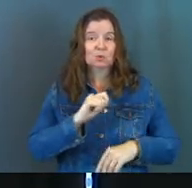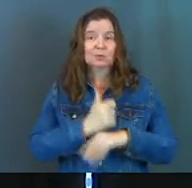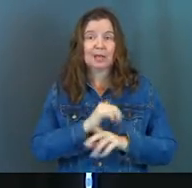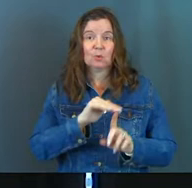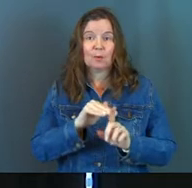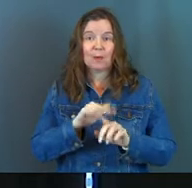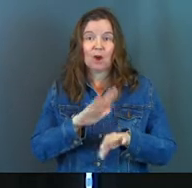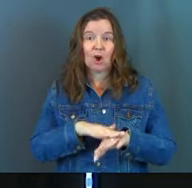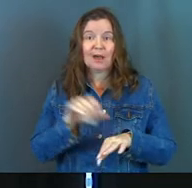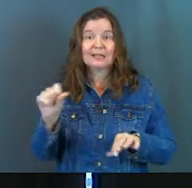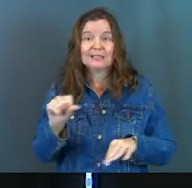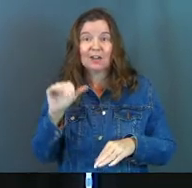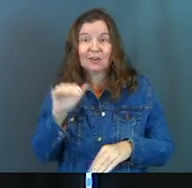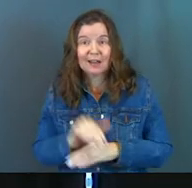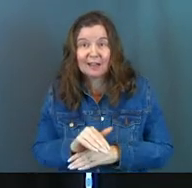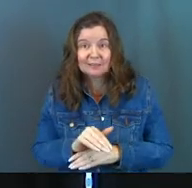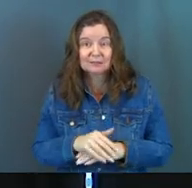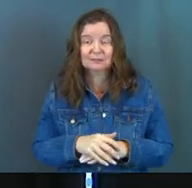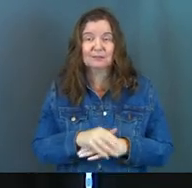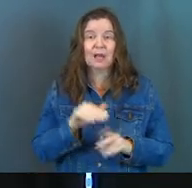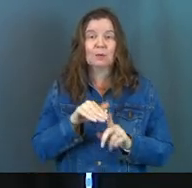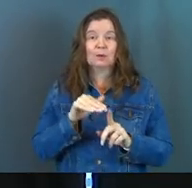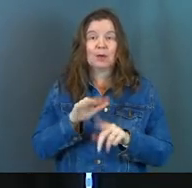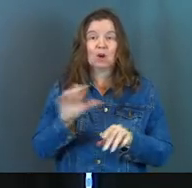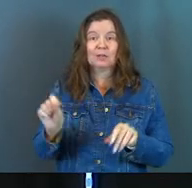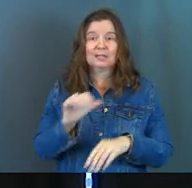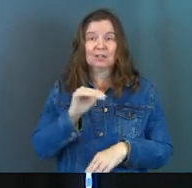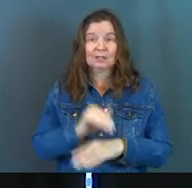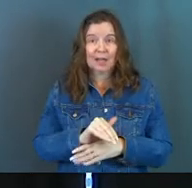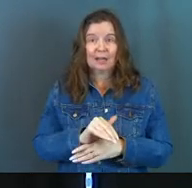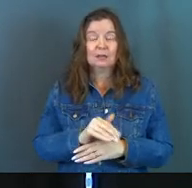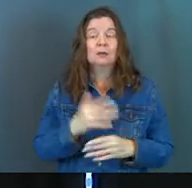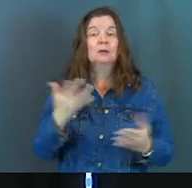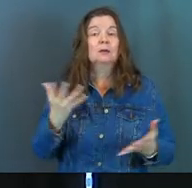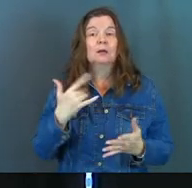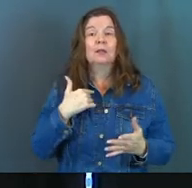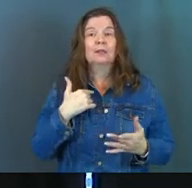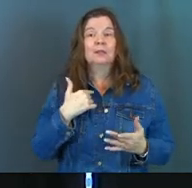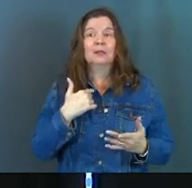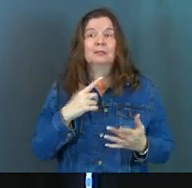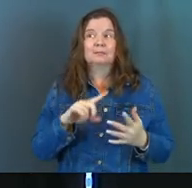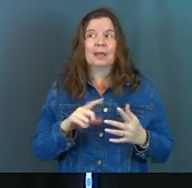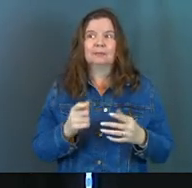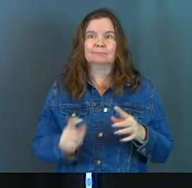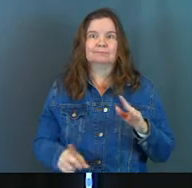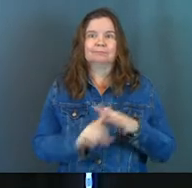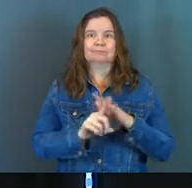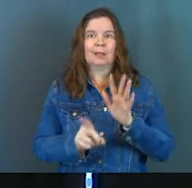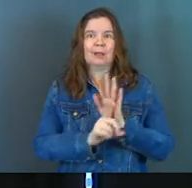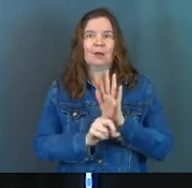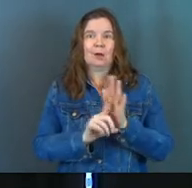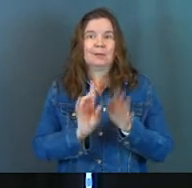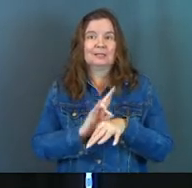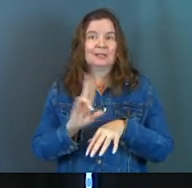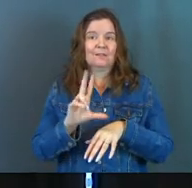a reminder on a Saturday night. A reminder on a Saturday night that fires at like maybe it's 7:30 p.m. And here's what it